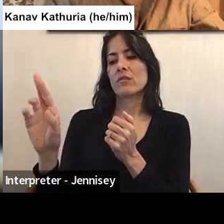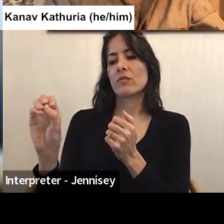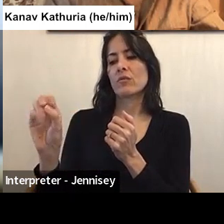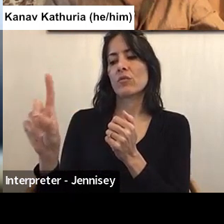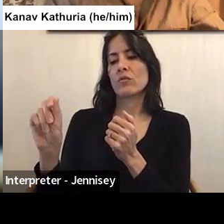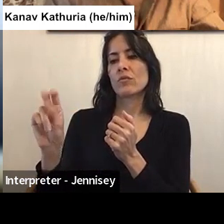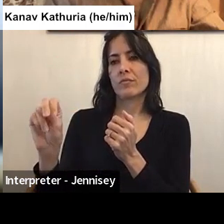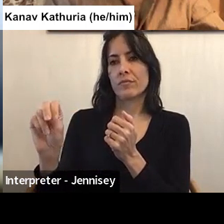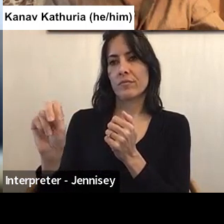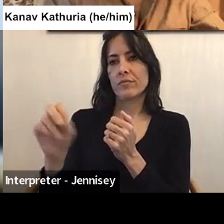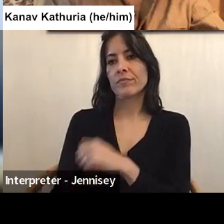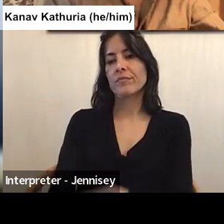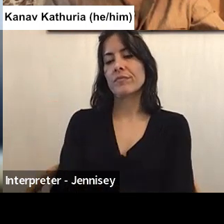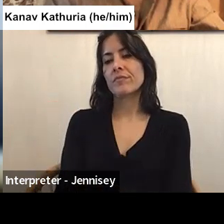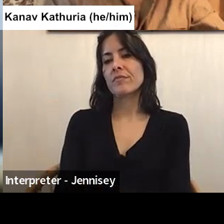Roldan,